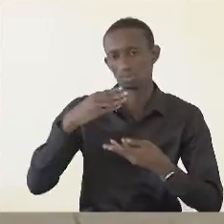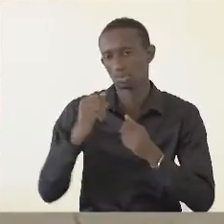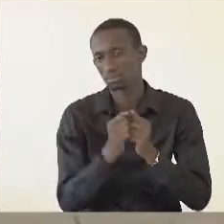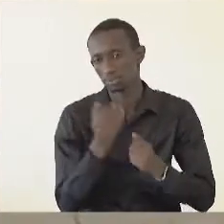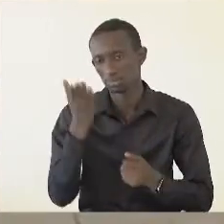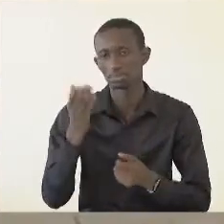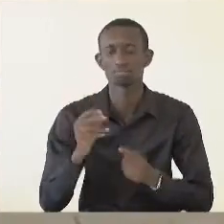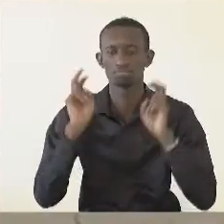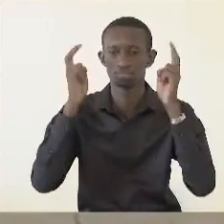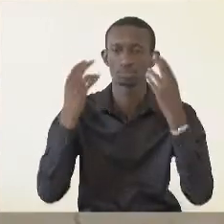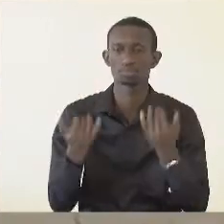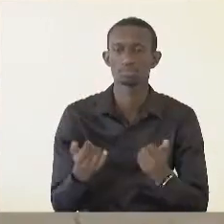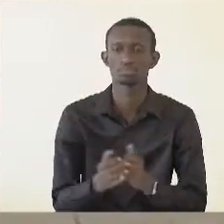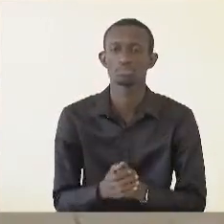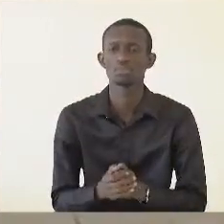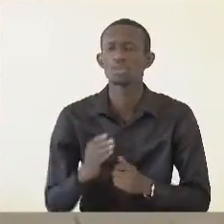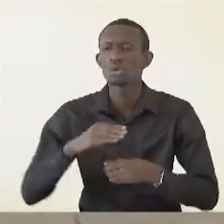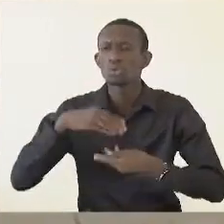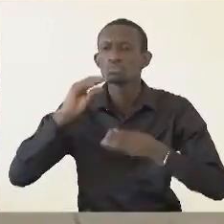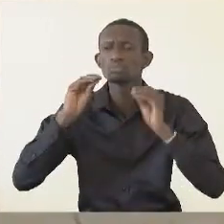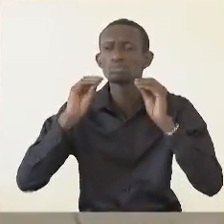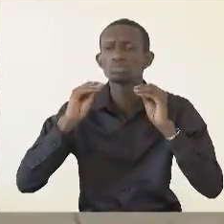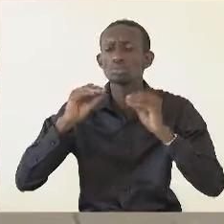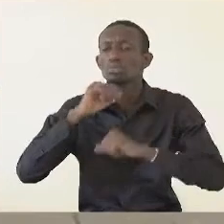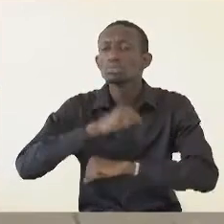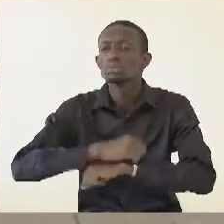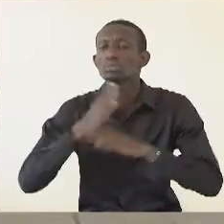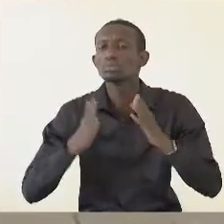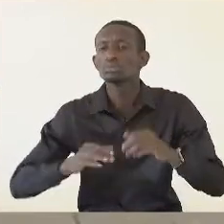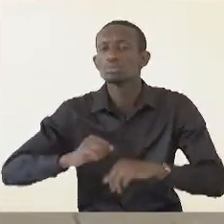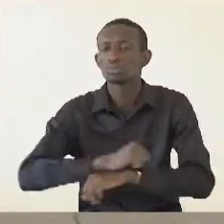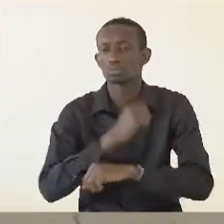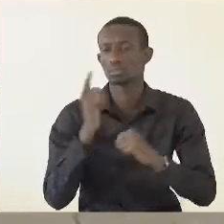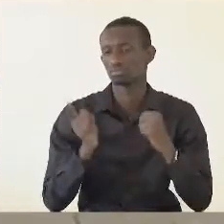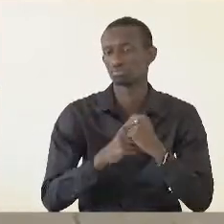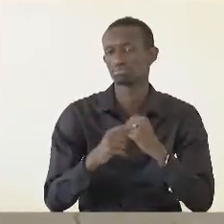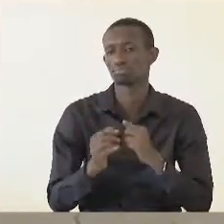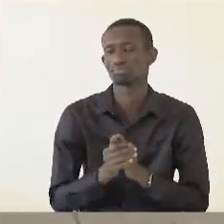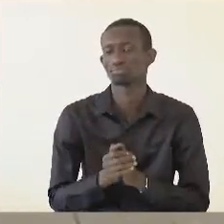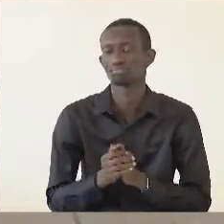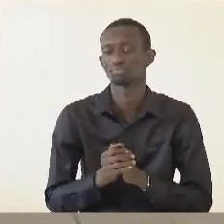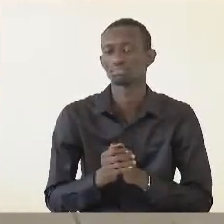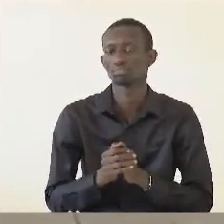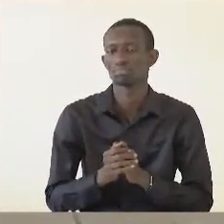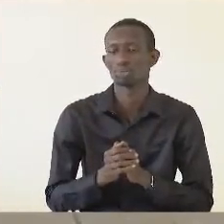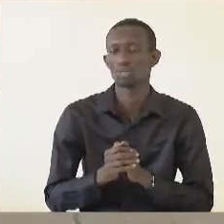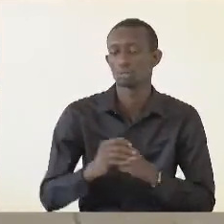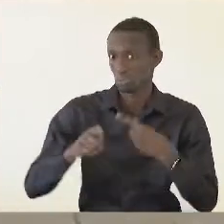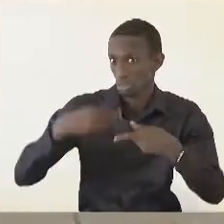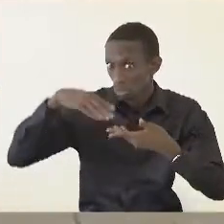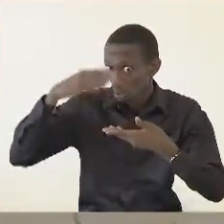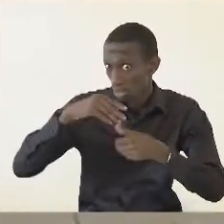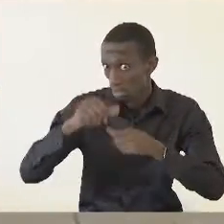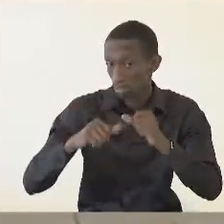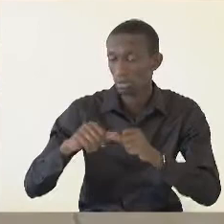lesson. I will be with the senior 6 chemistry class. And we are still talking about benzene and its derivatives.